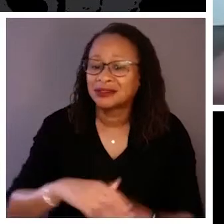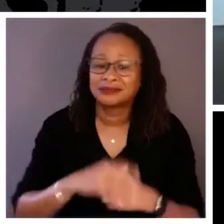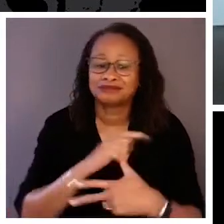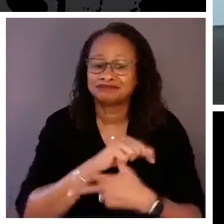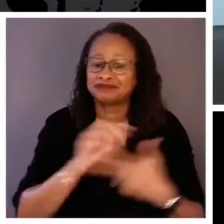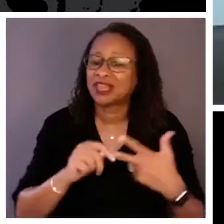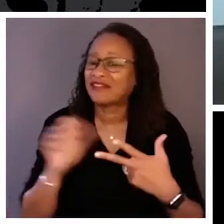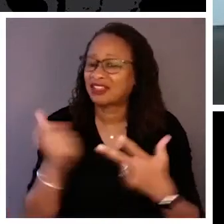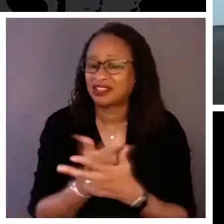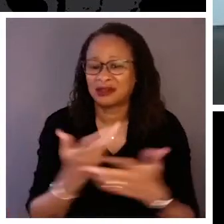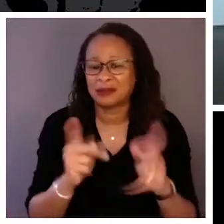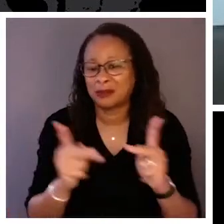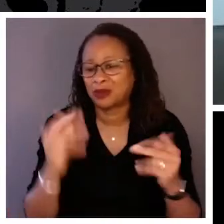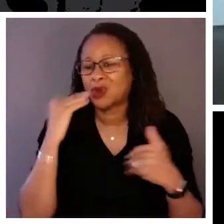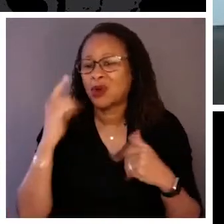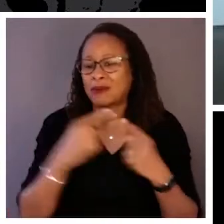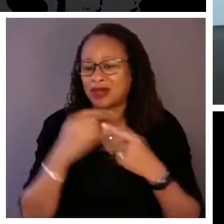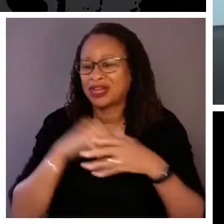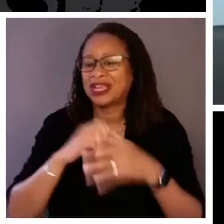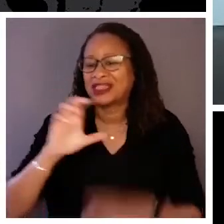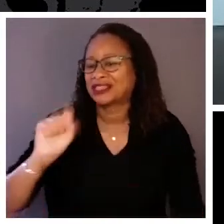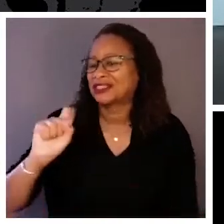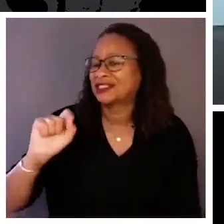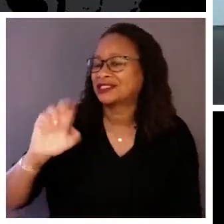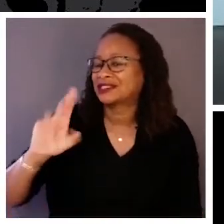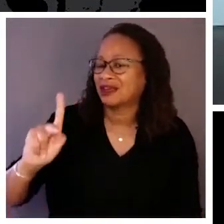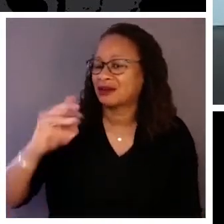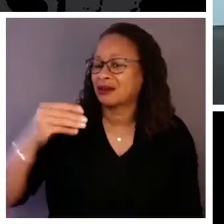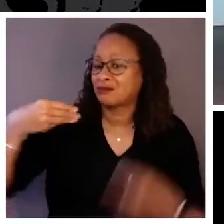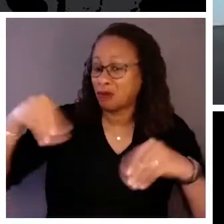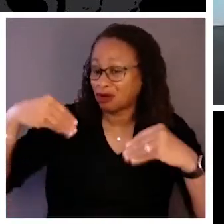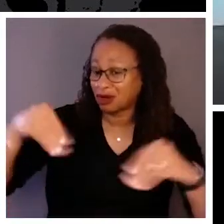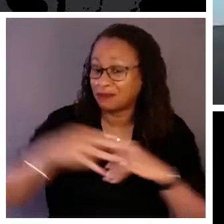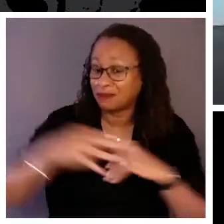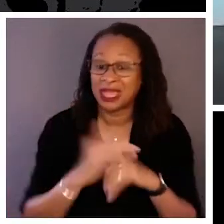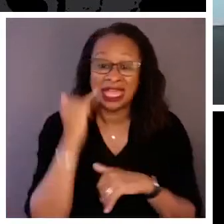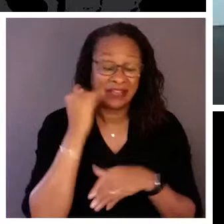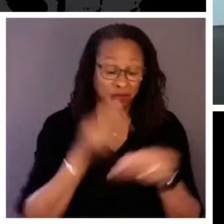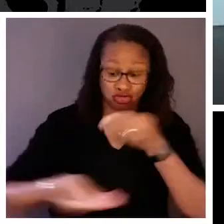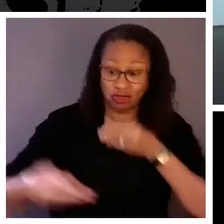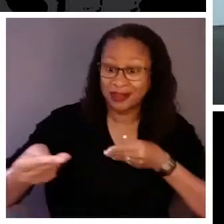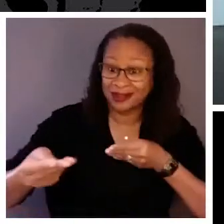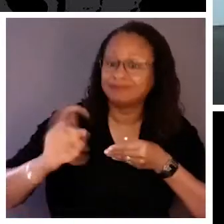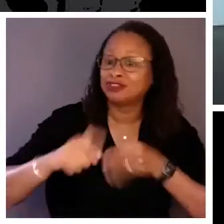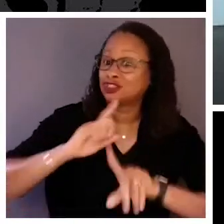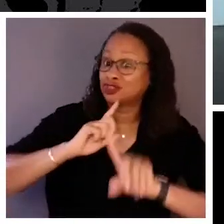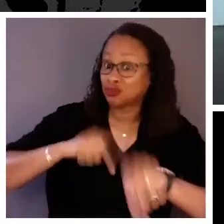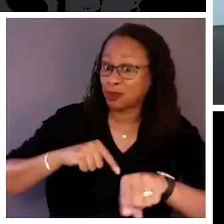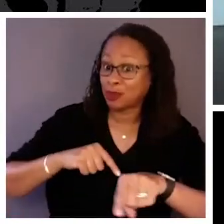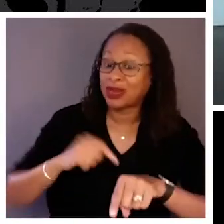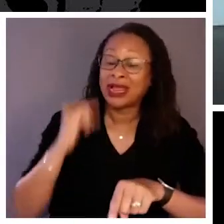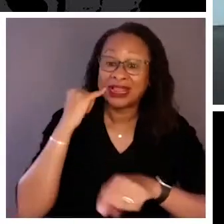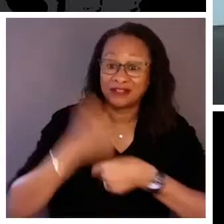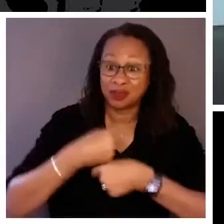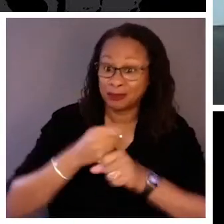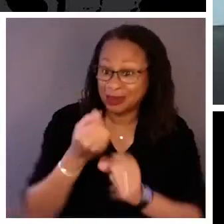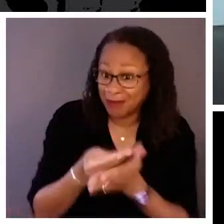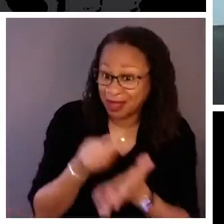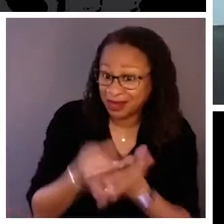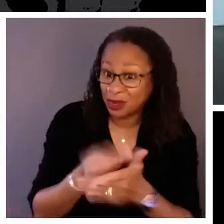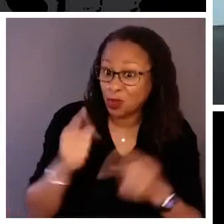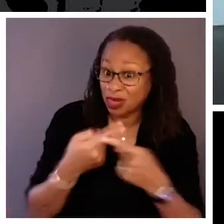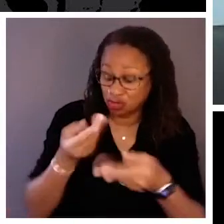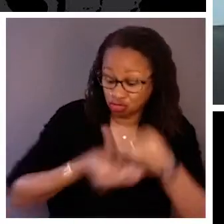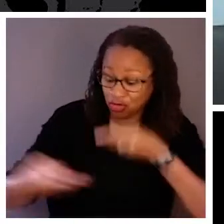market. Cryptocurrency is not treated any differently. If you trade it, you have to report whether or not you made money, and if you did, you have